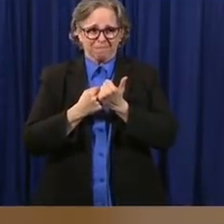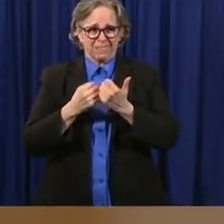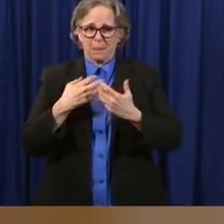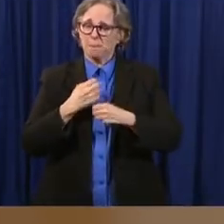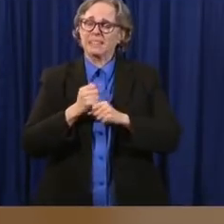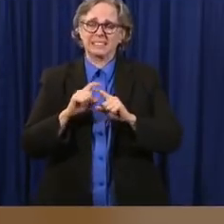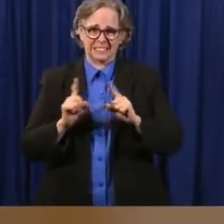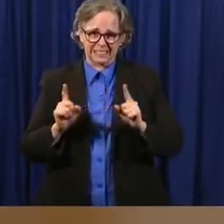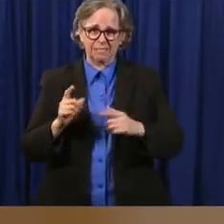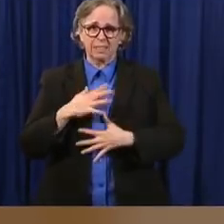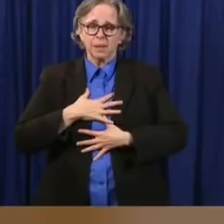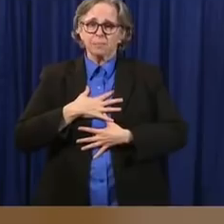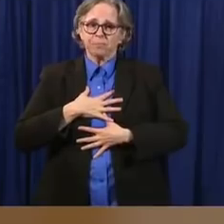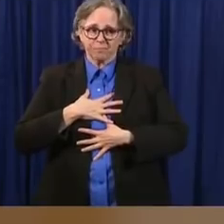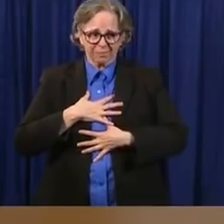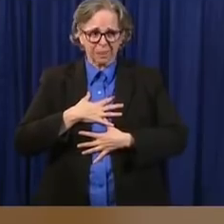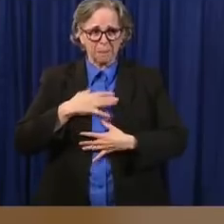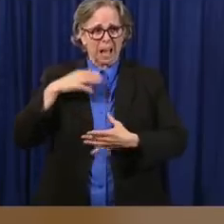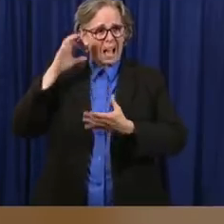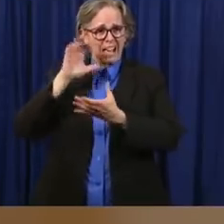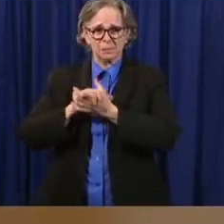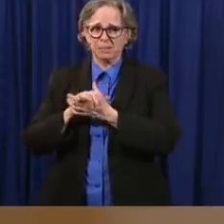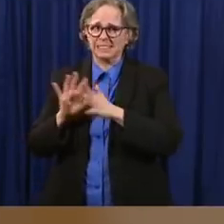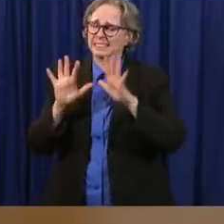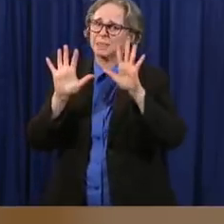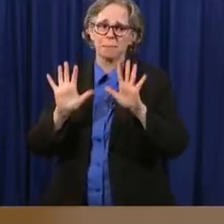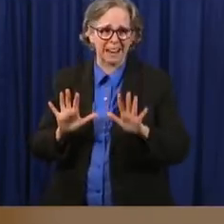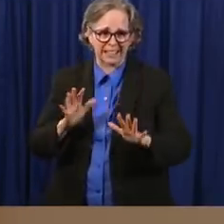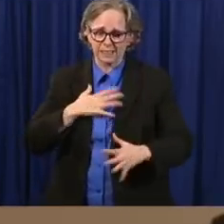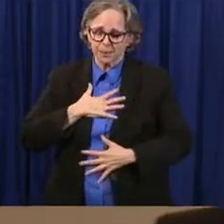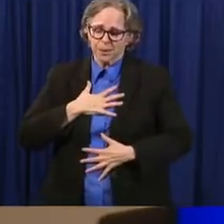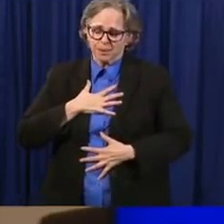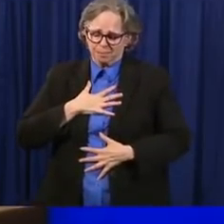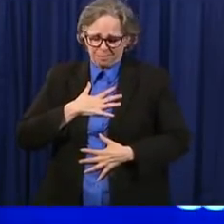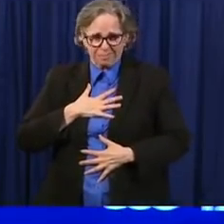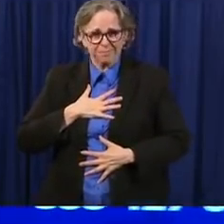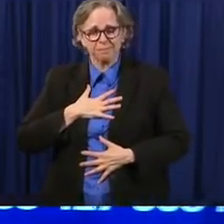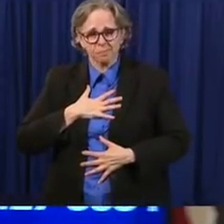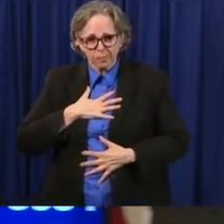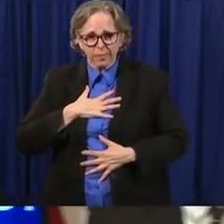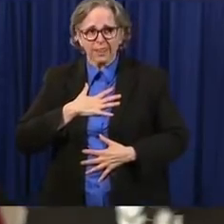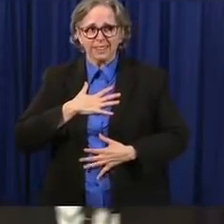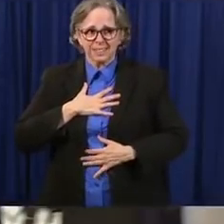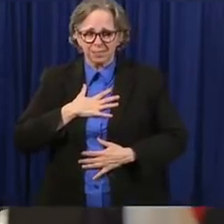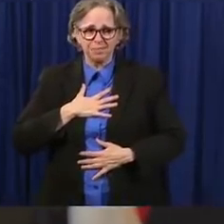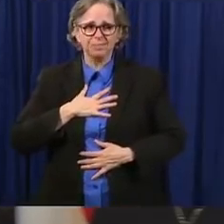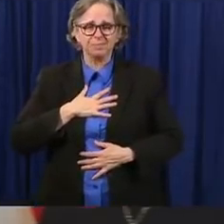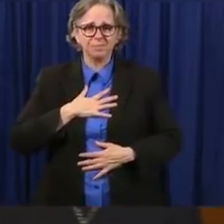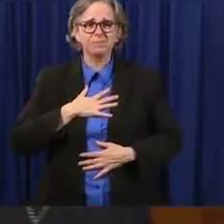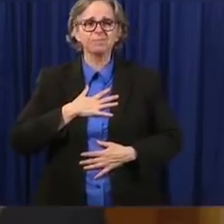and my husband's just amazing. Thank you. Sorry.